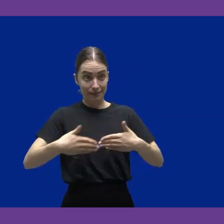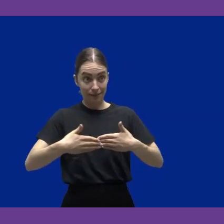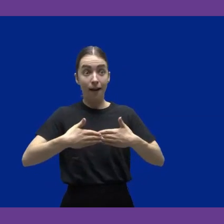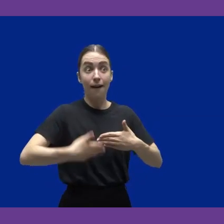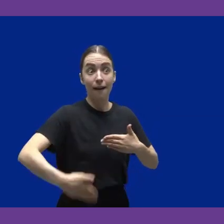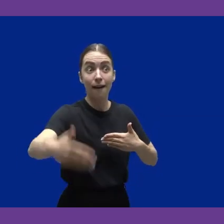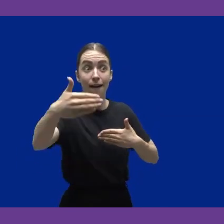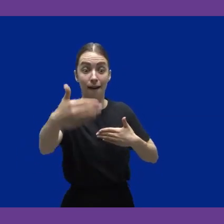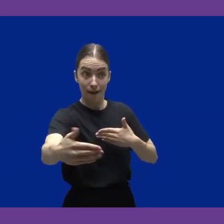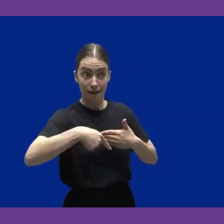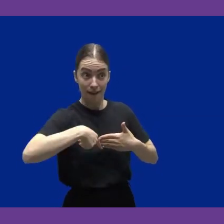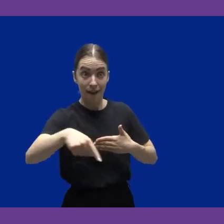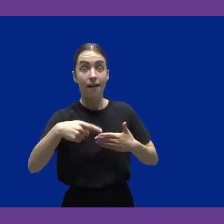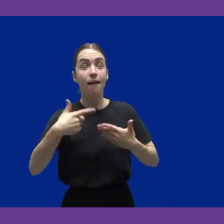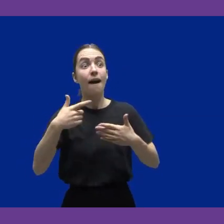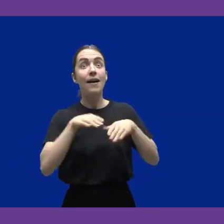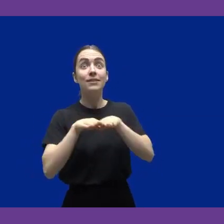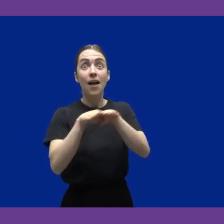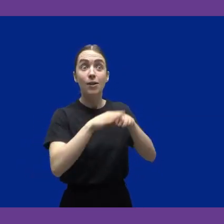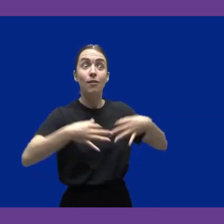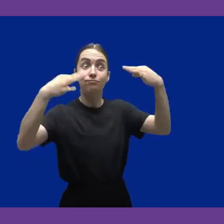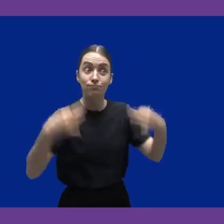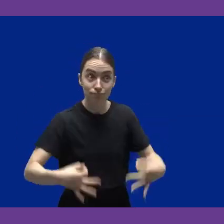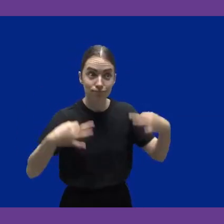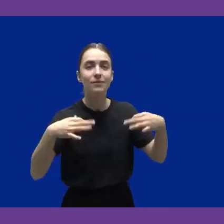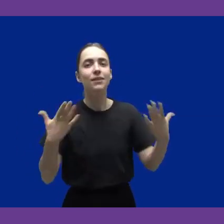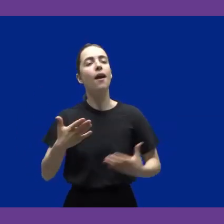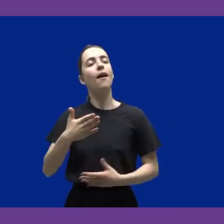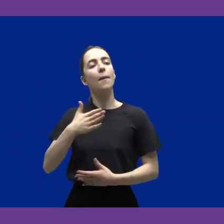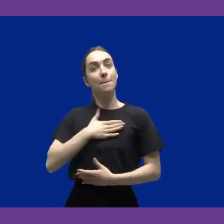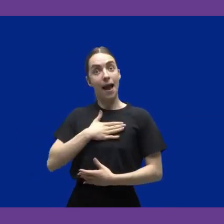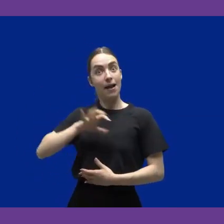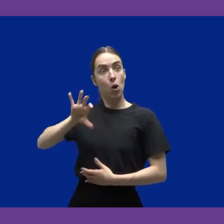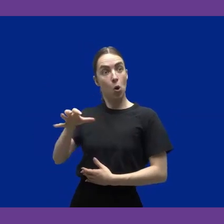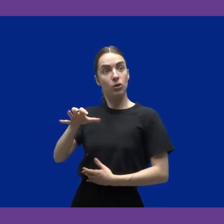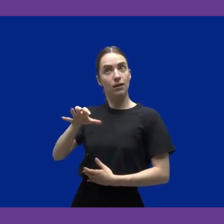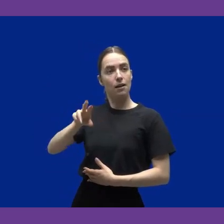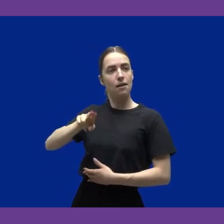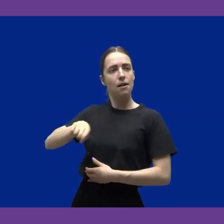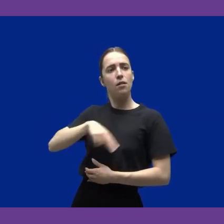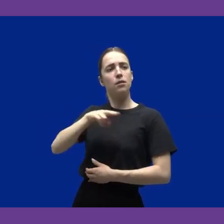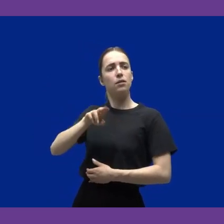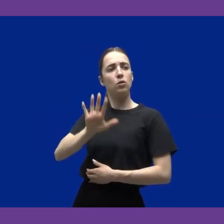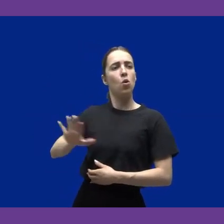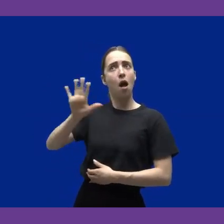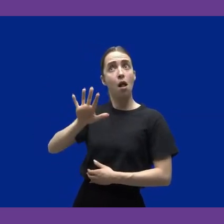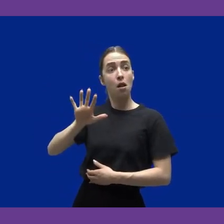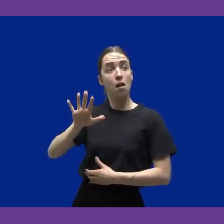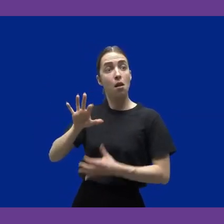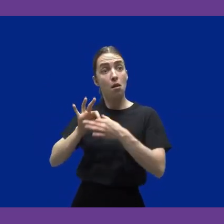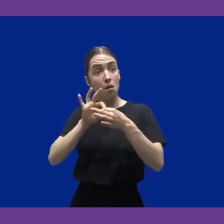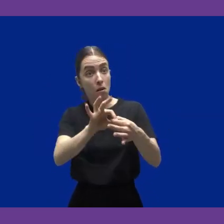Should we use the national standard or the European directive or the national legislation? Difficult, but we have rules.